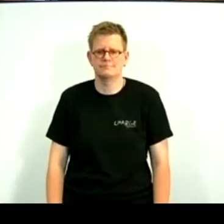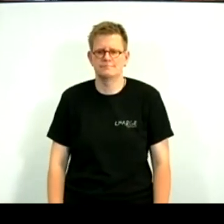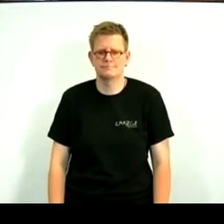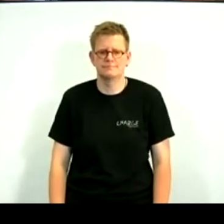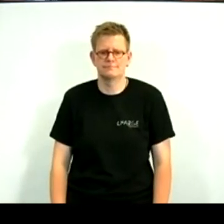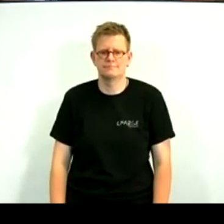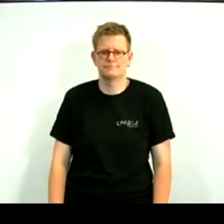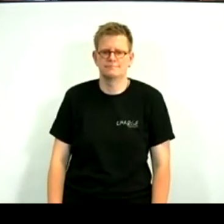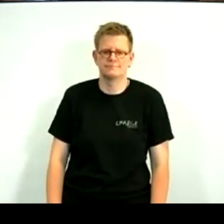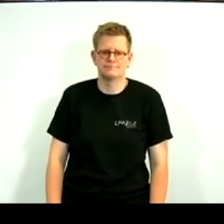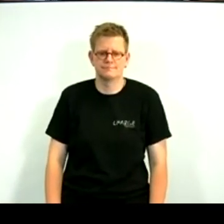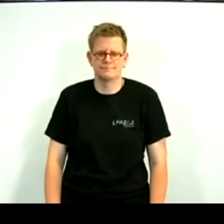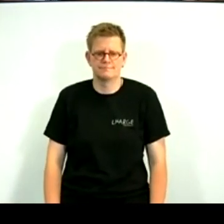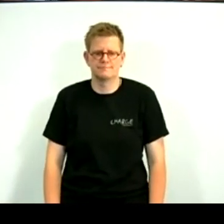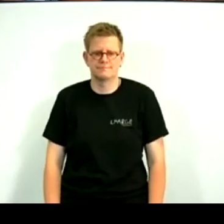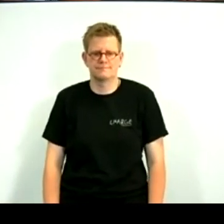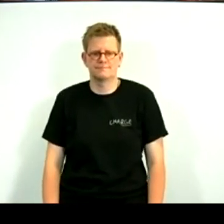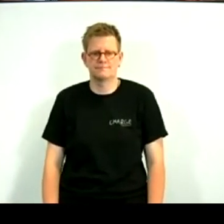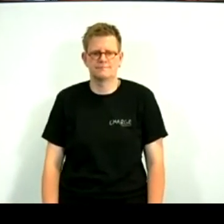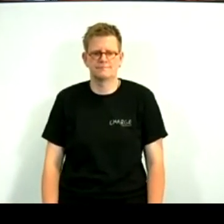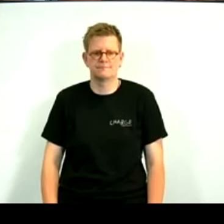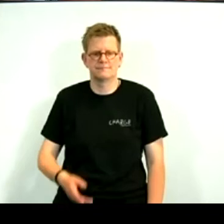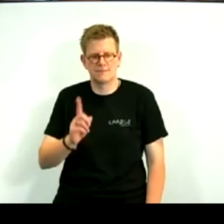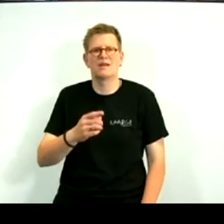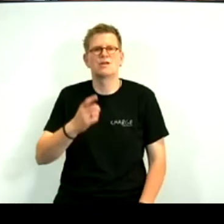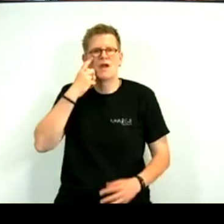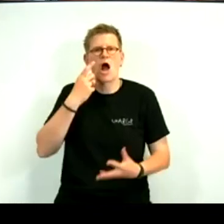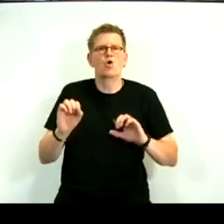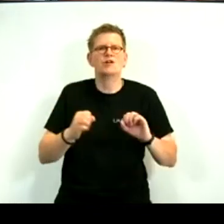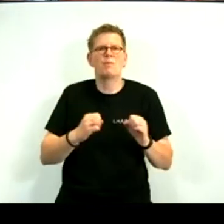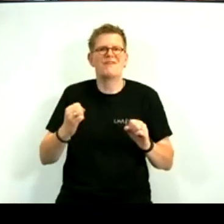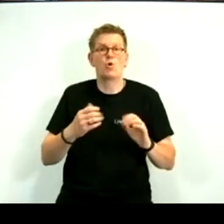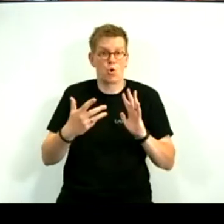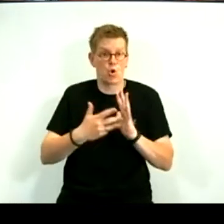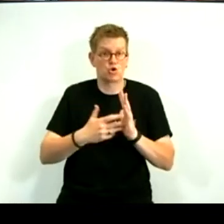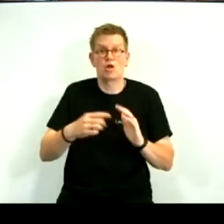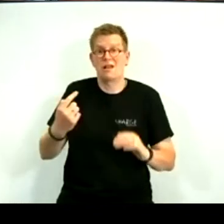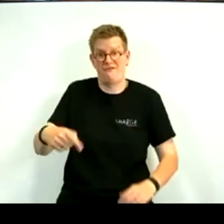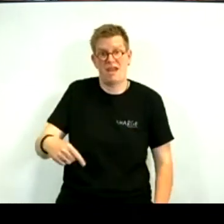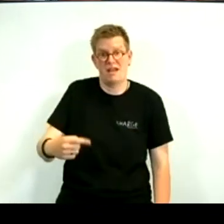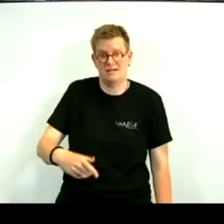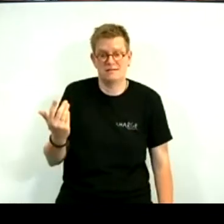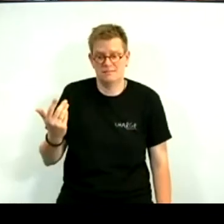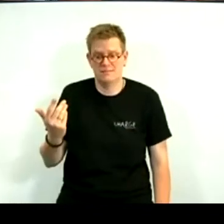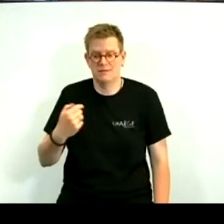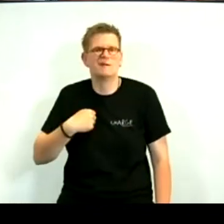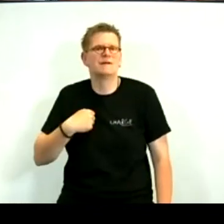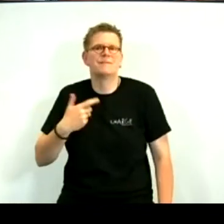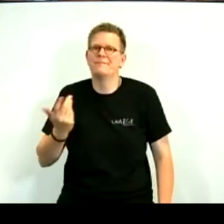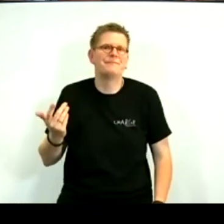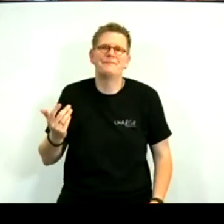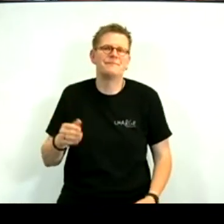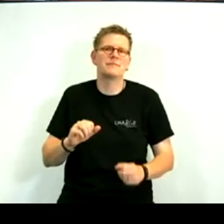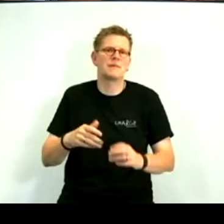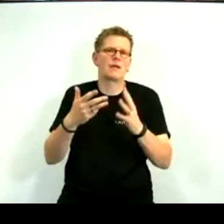ocular motor control. So a loss of ability to control eye movements. And in